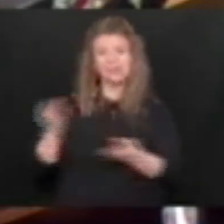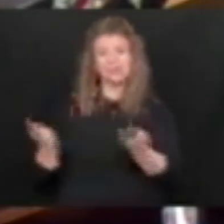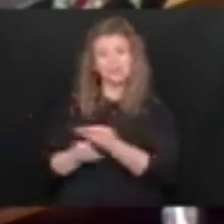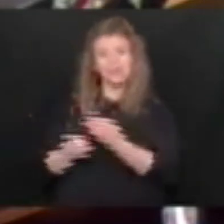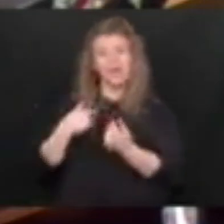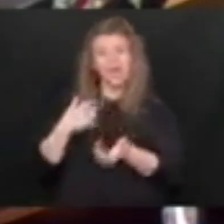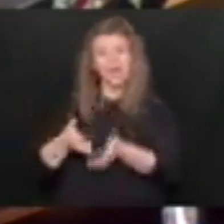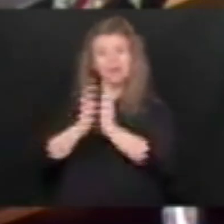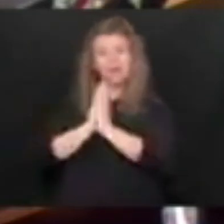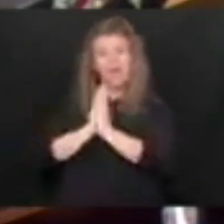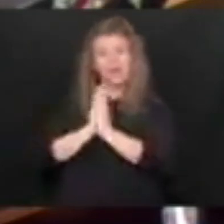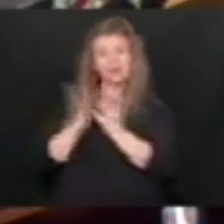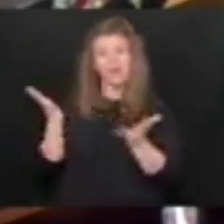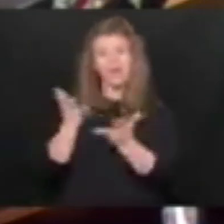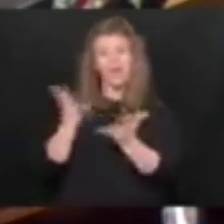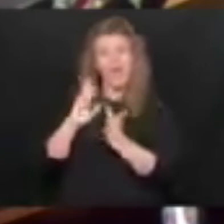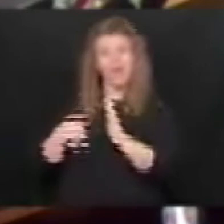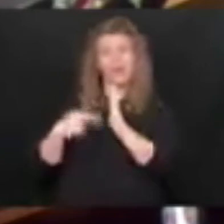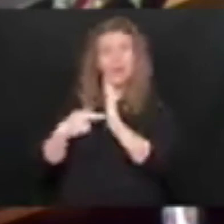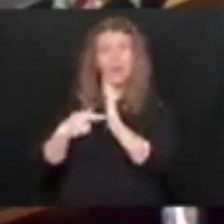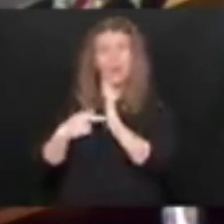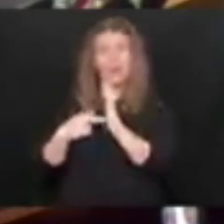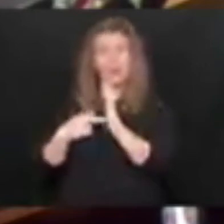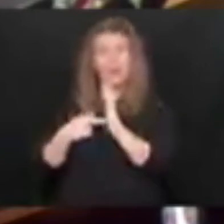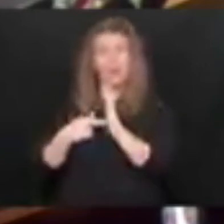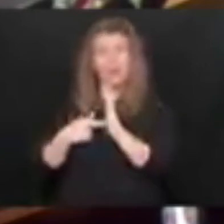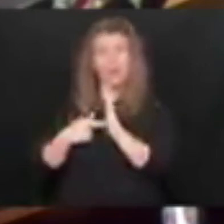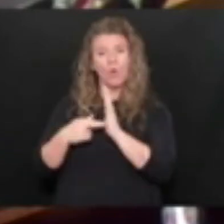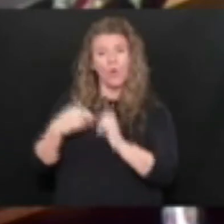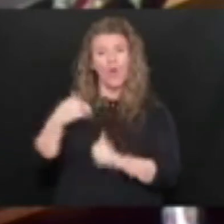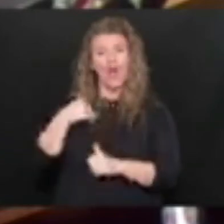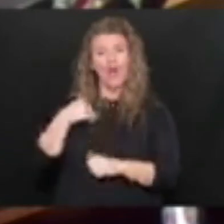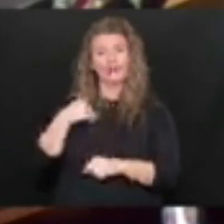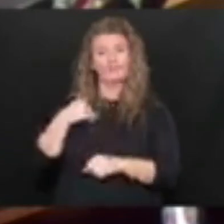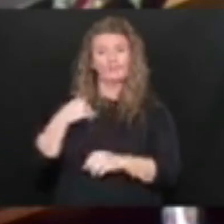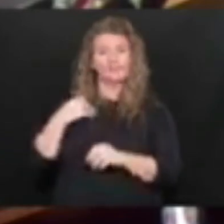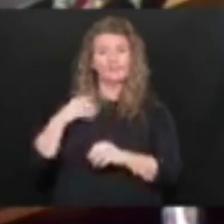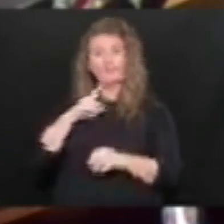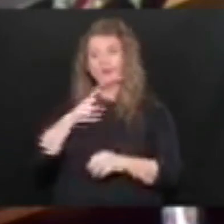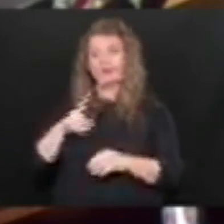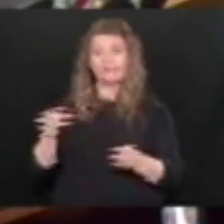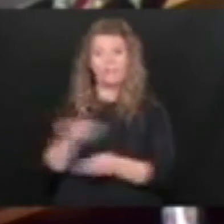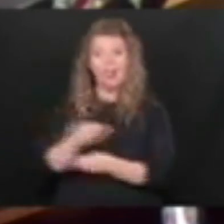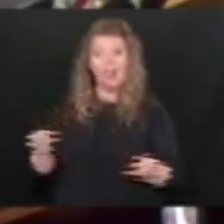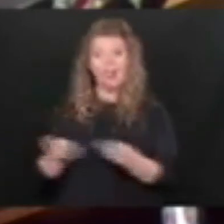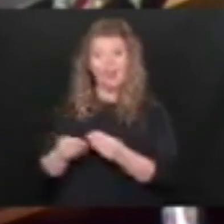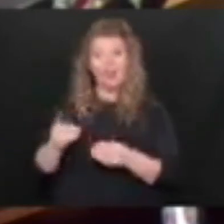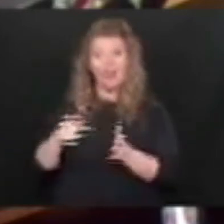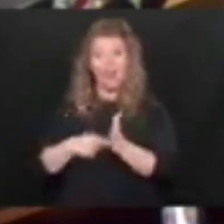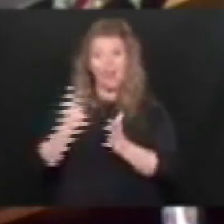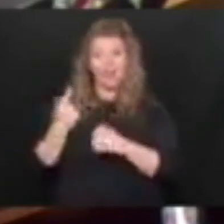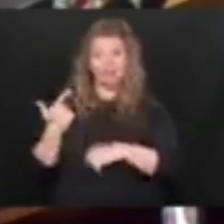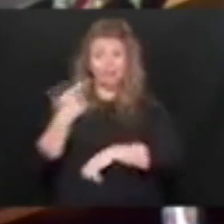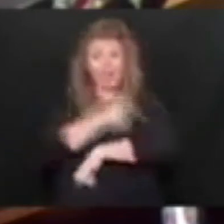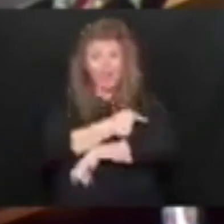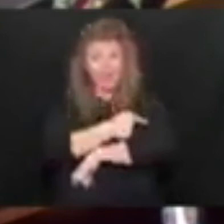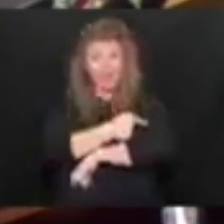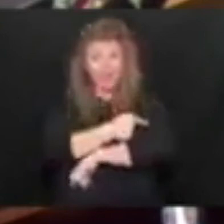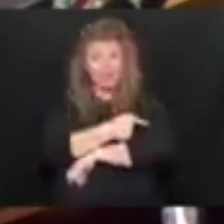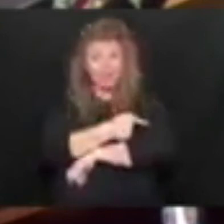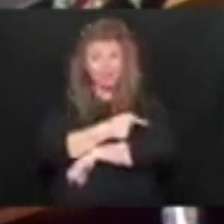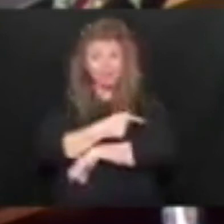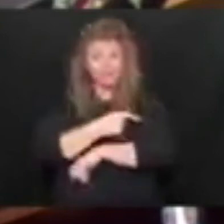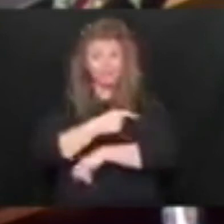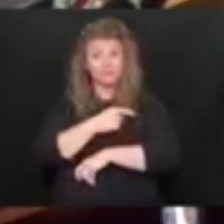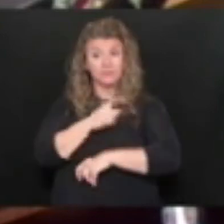ask what role being vaccinated has in curbing the spread. If I'm vaccinated, I'm immune. And